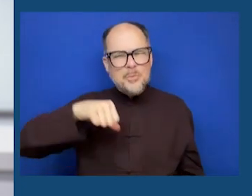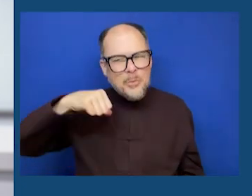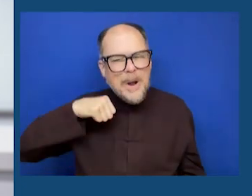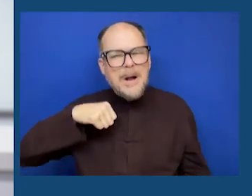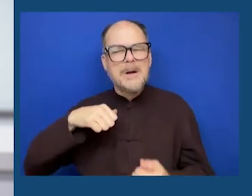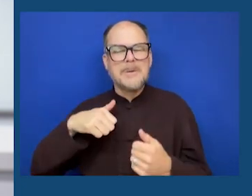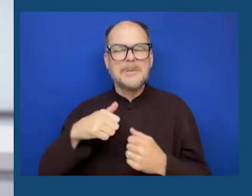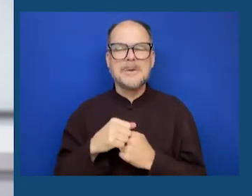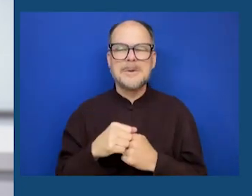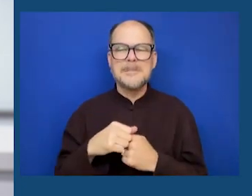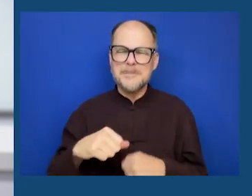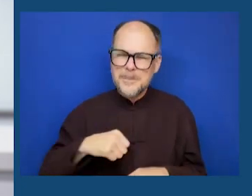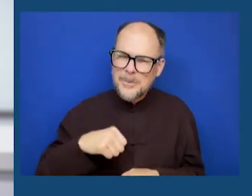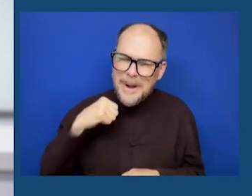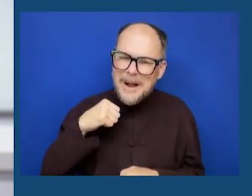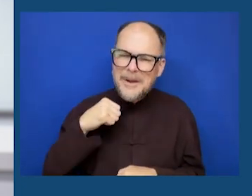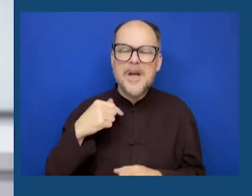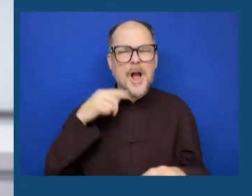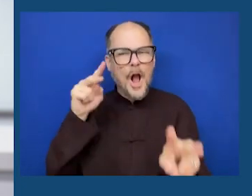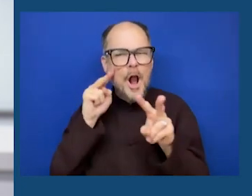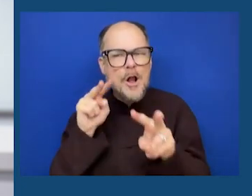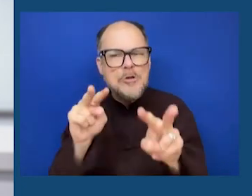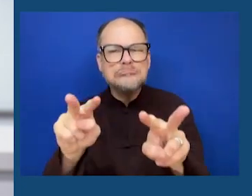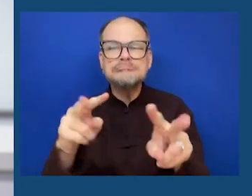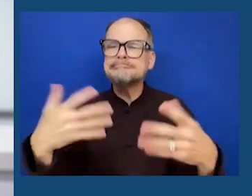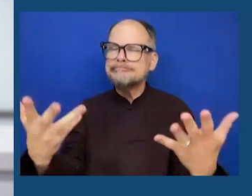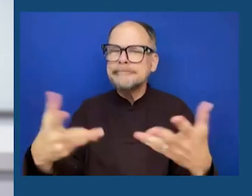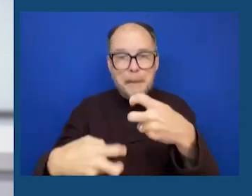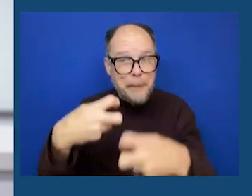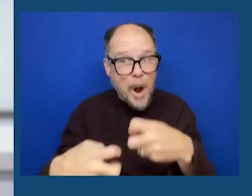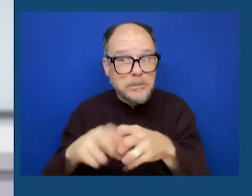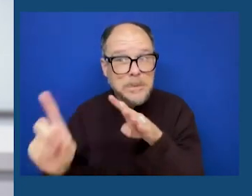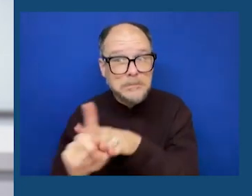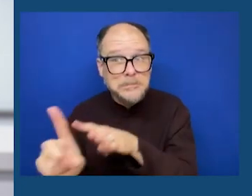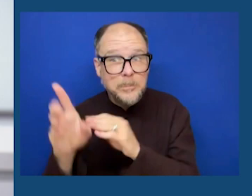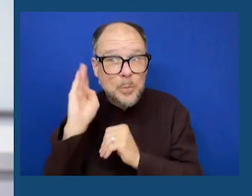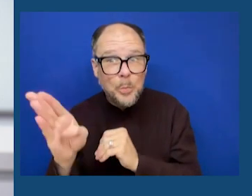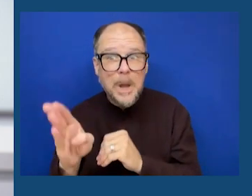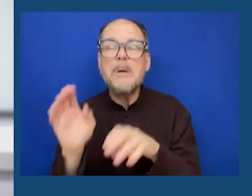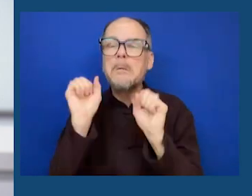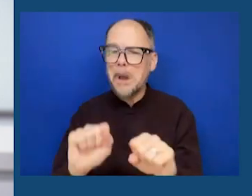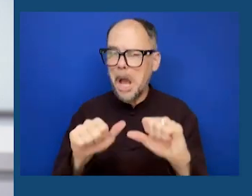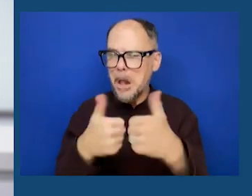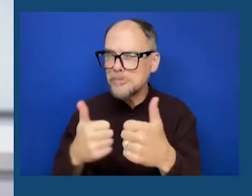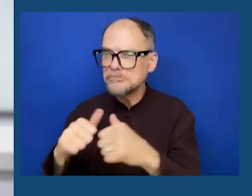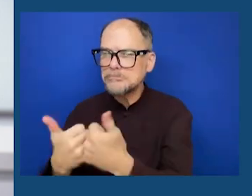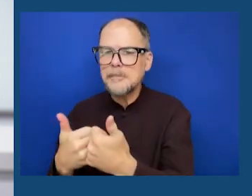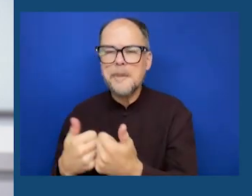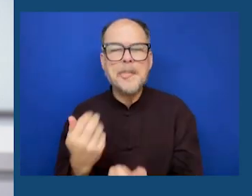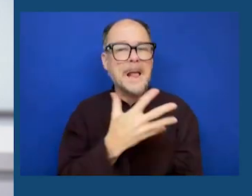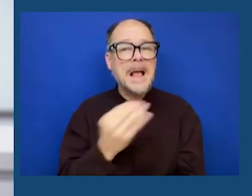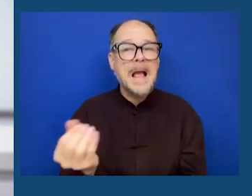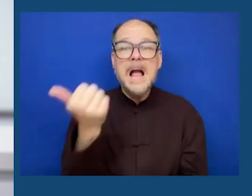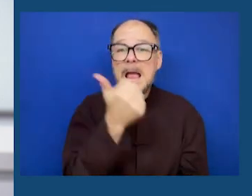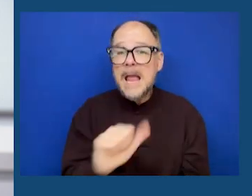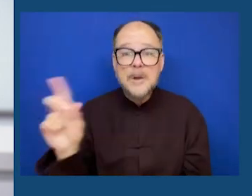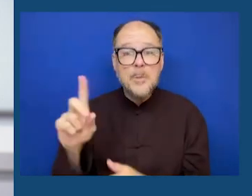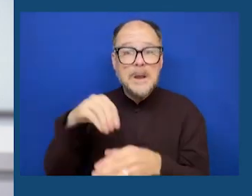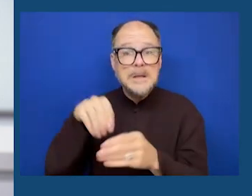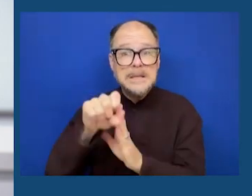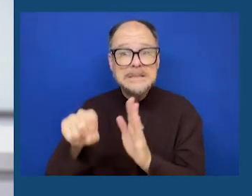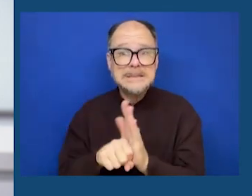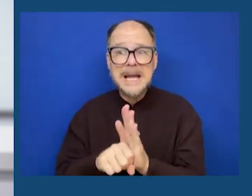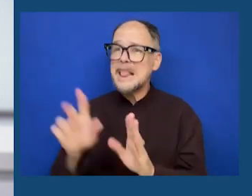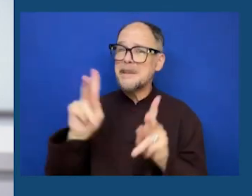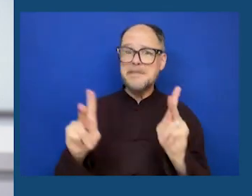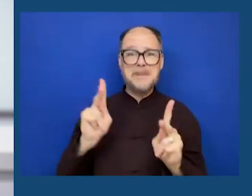forward to dealing with these challenges. And again, every area that you can possibly think of is excited. Last night I hosted 60